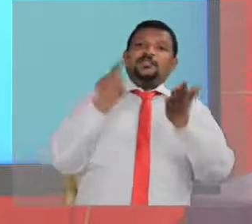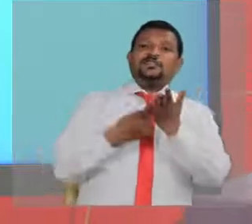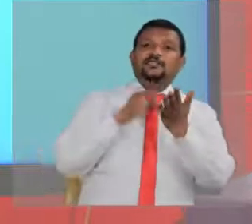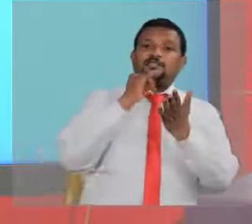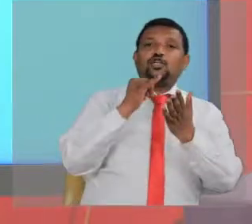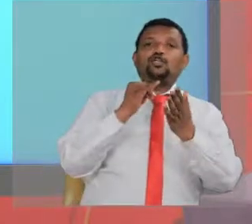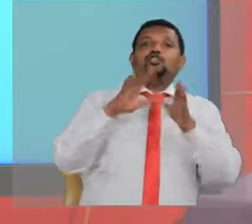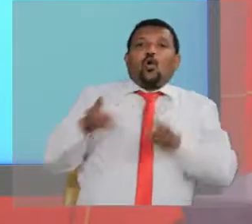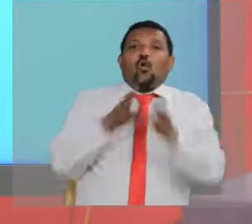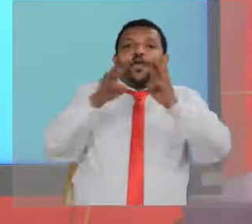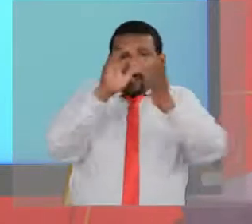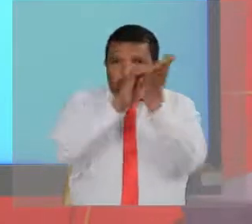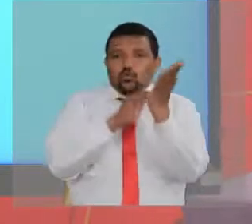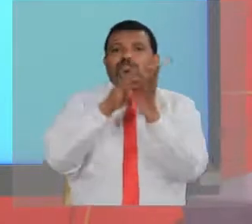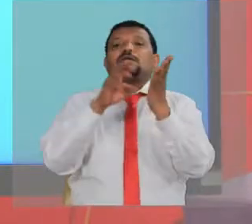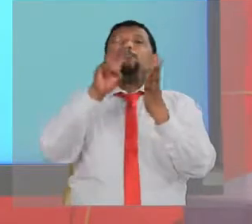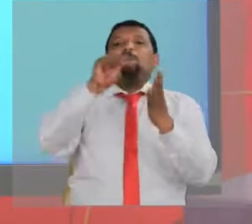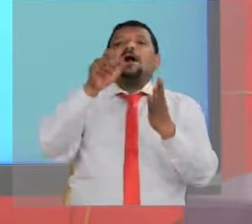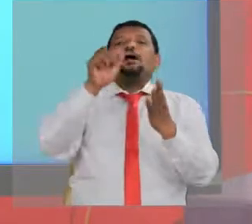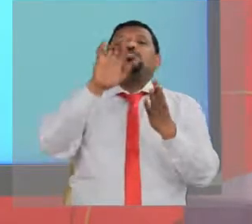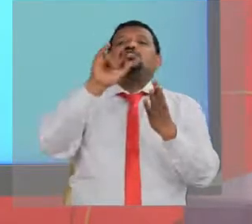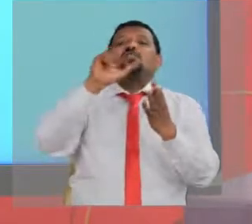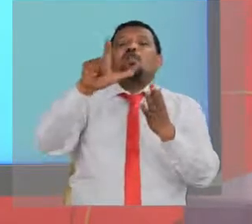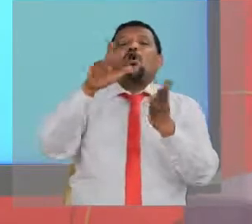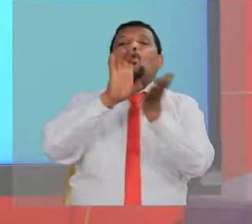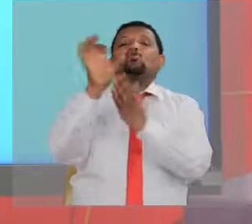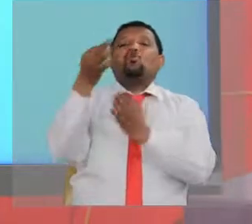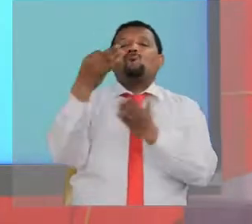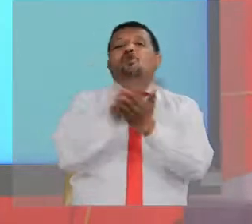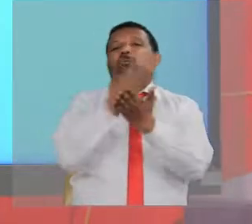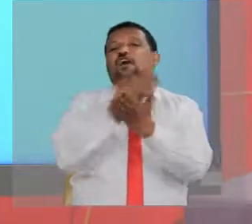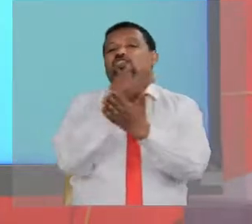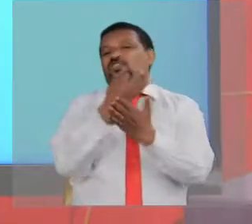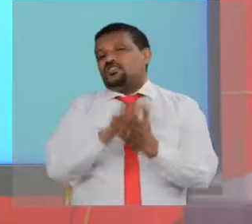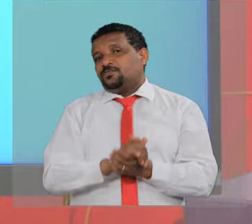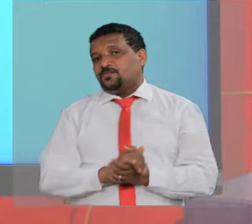This is the way of calculating the marginal cost of production.